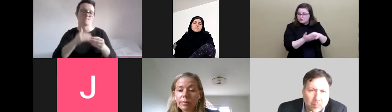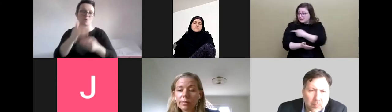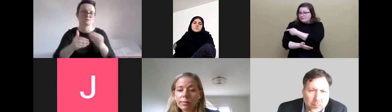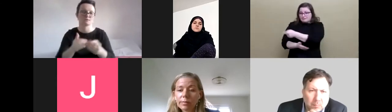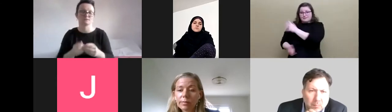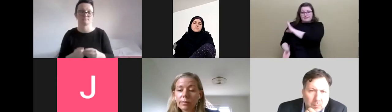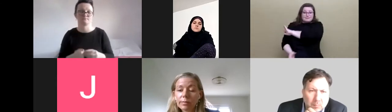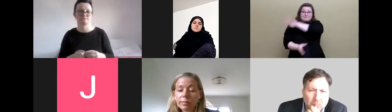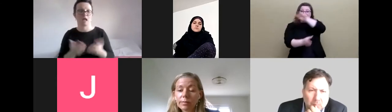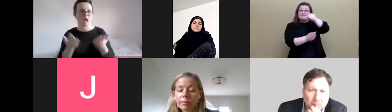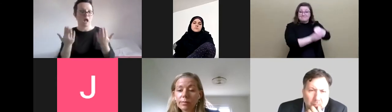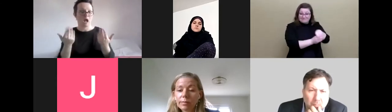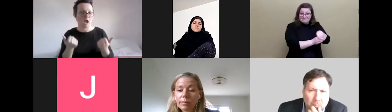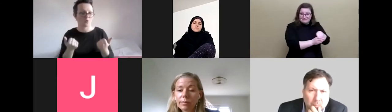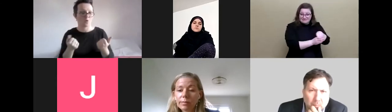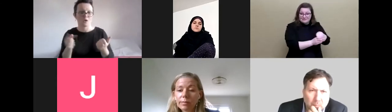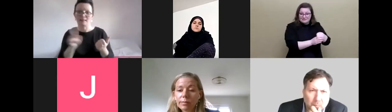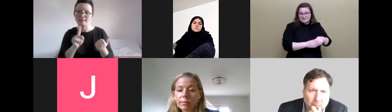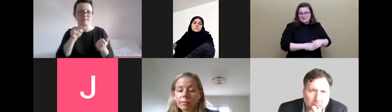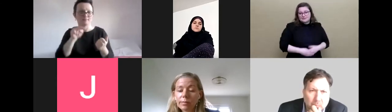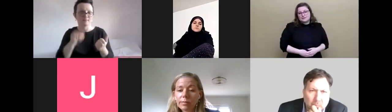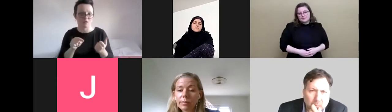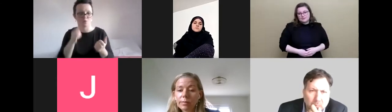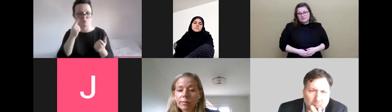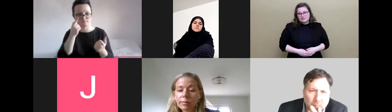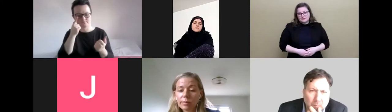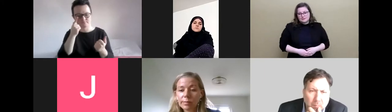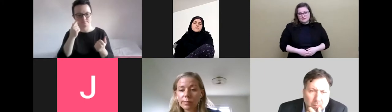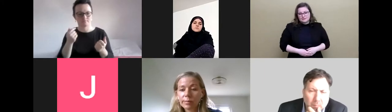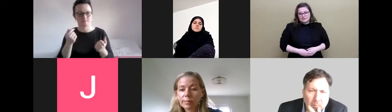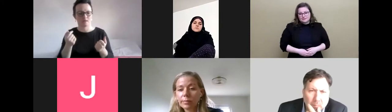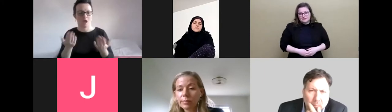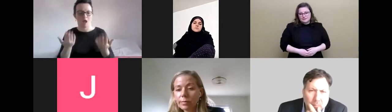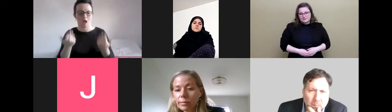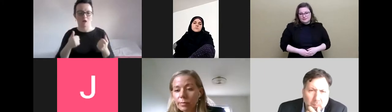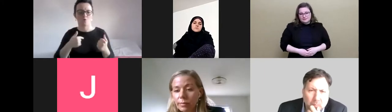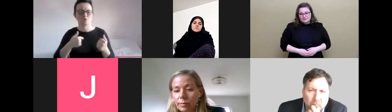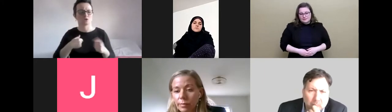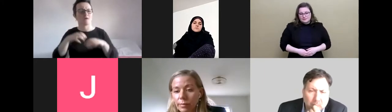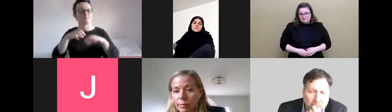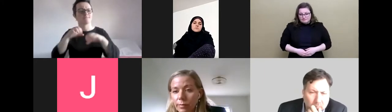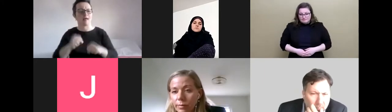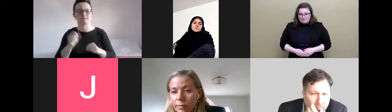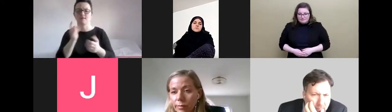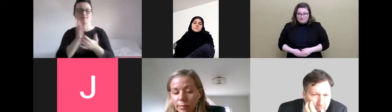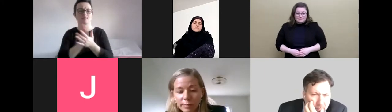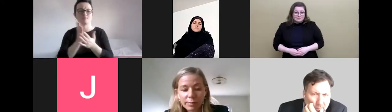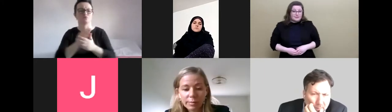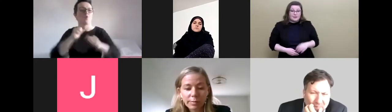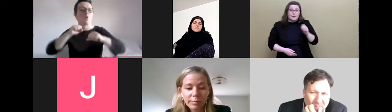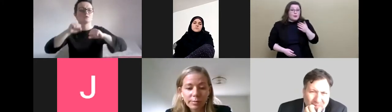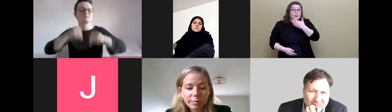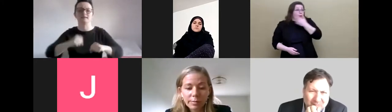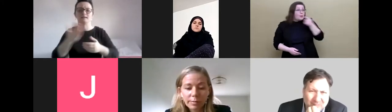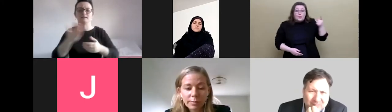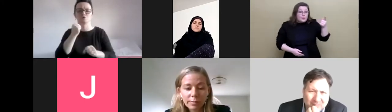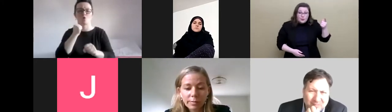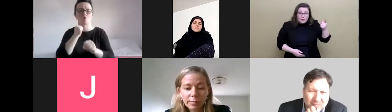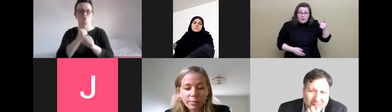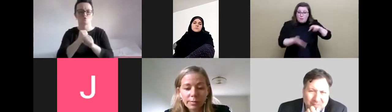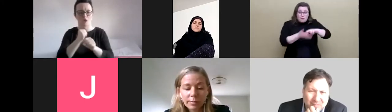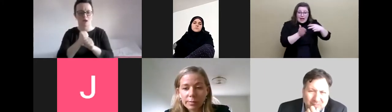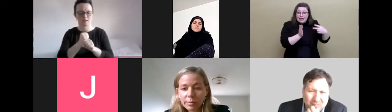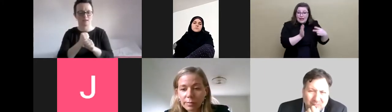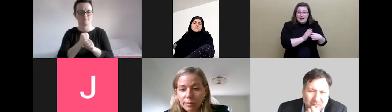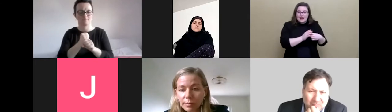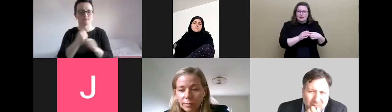involvement of persons with disabilities in the process. If this is not the case, and if our